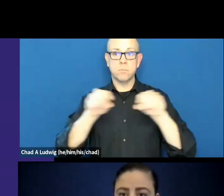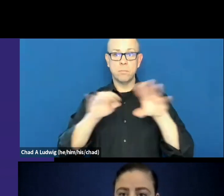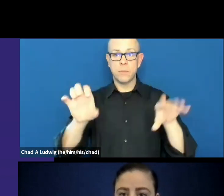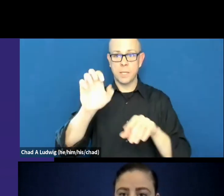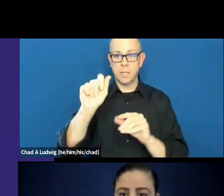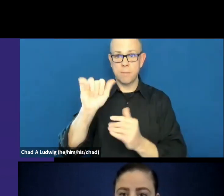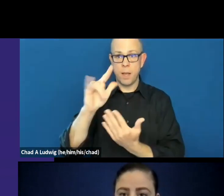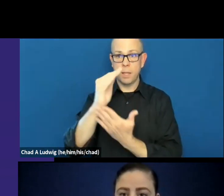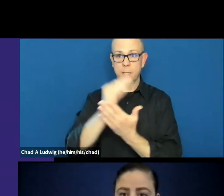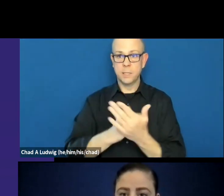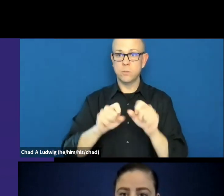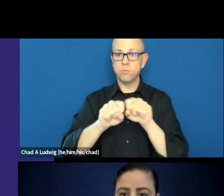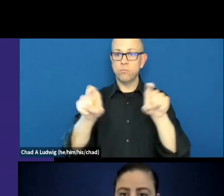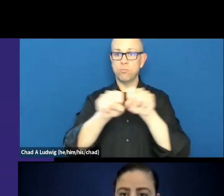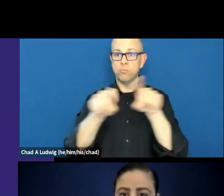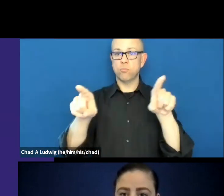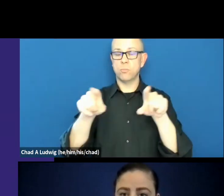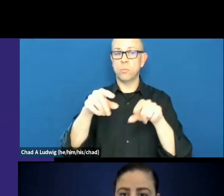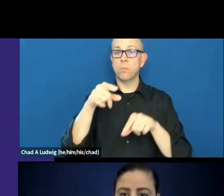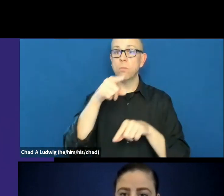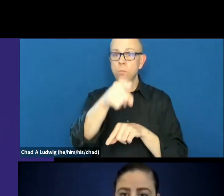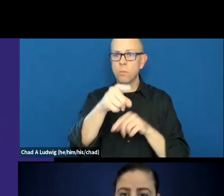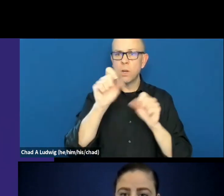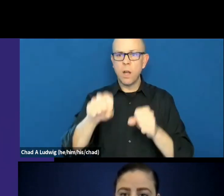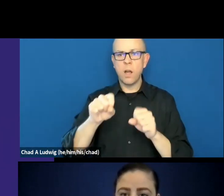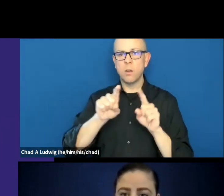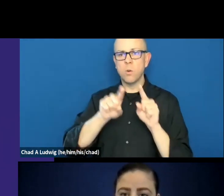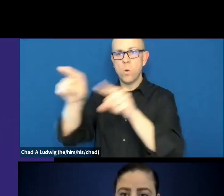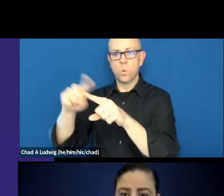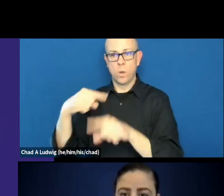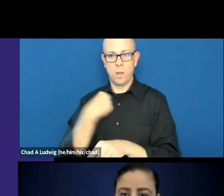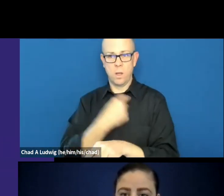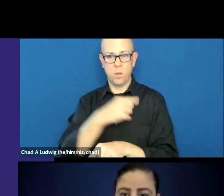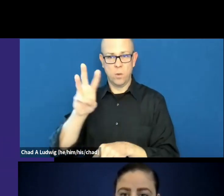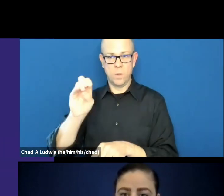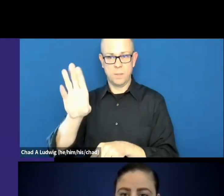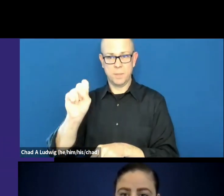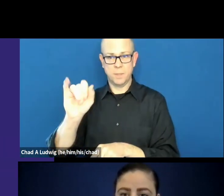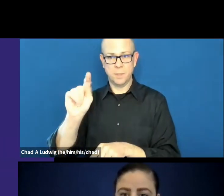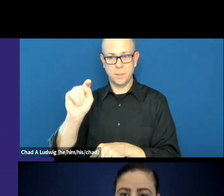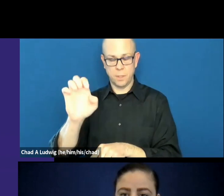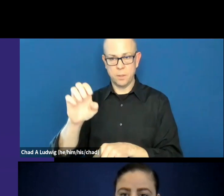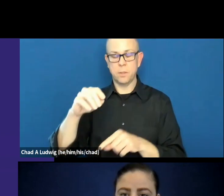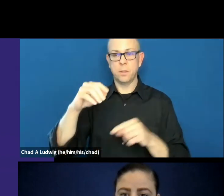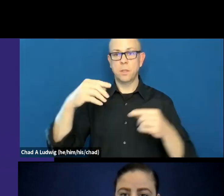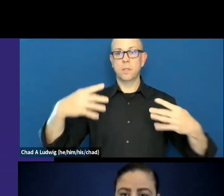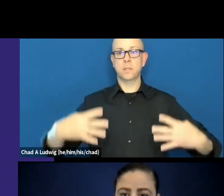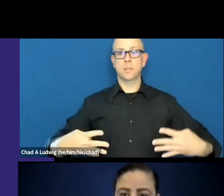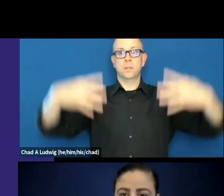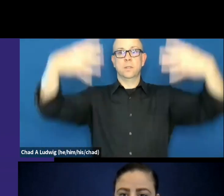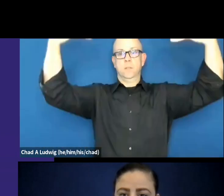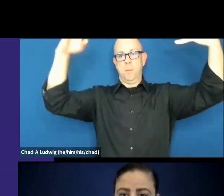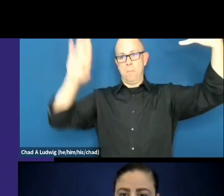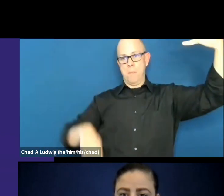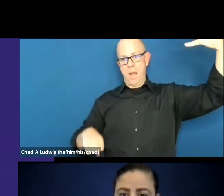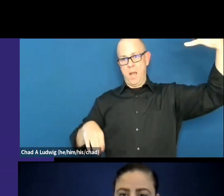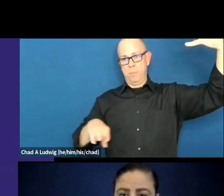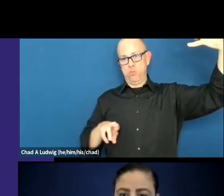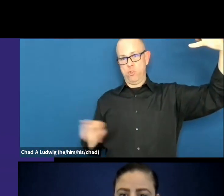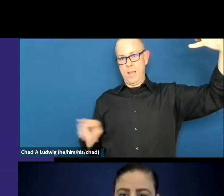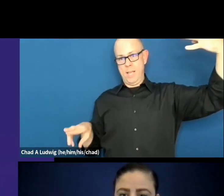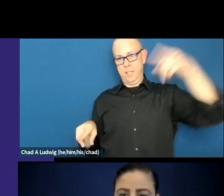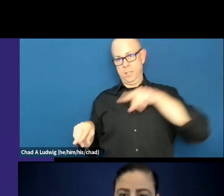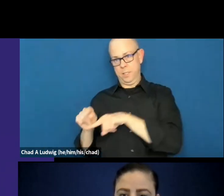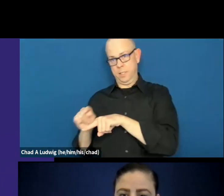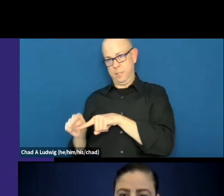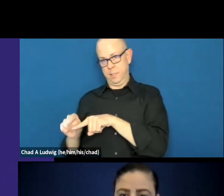YouTube, and we post information as well as send out emails. You can go to our website,